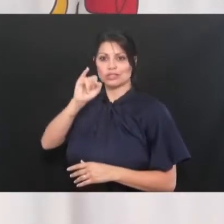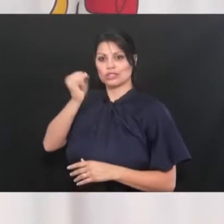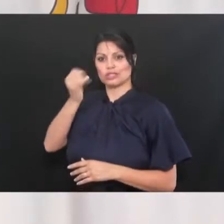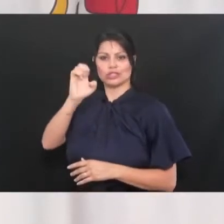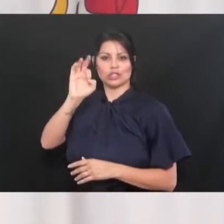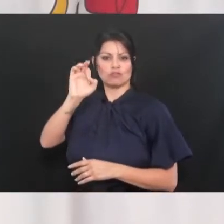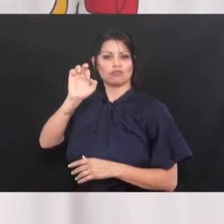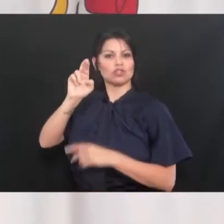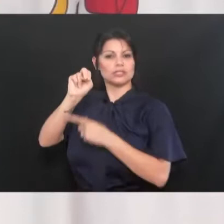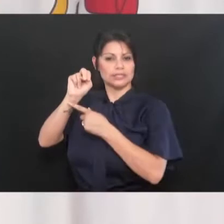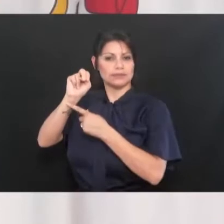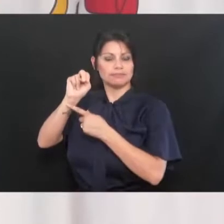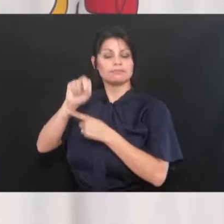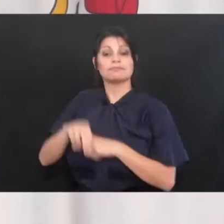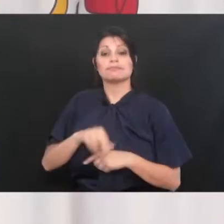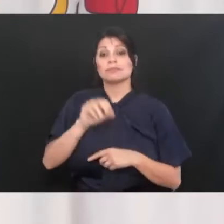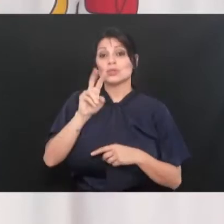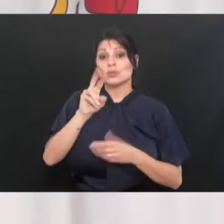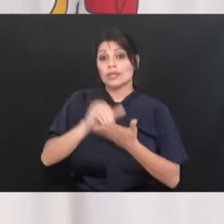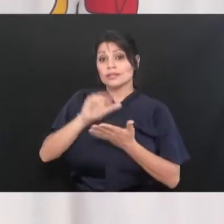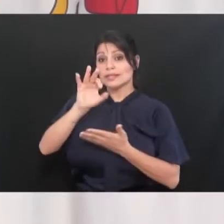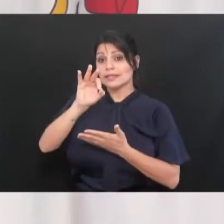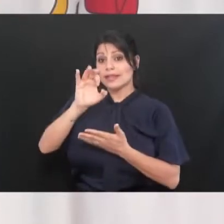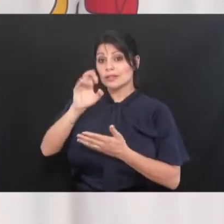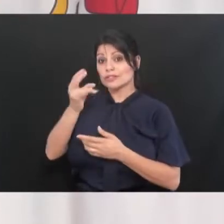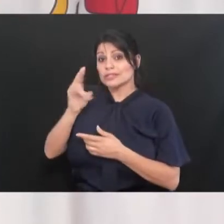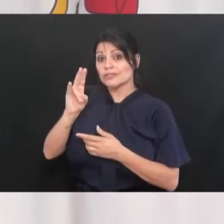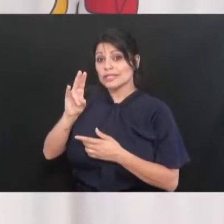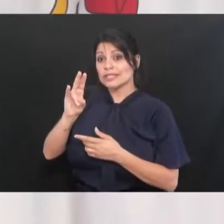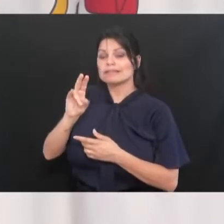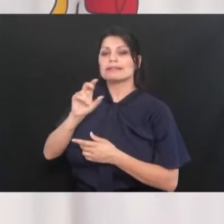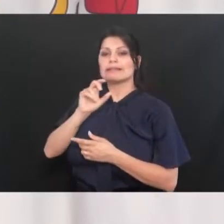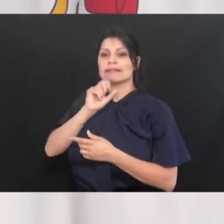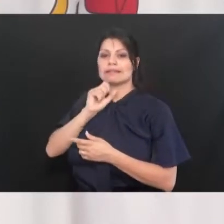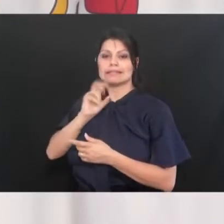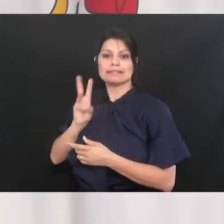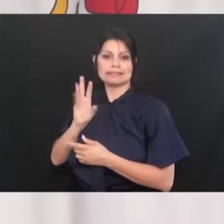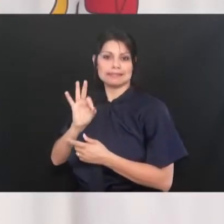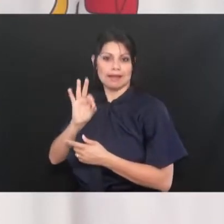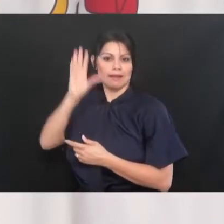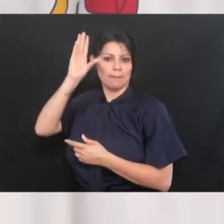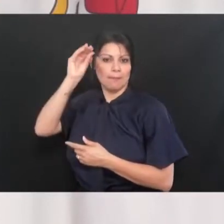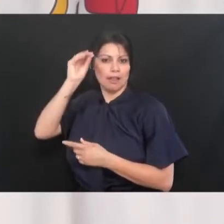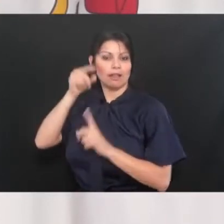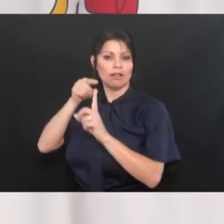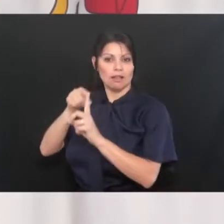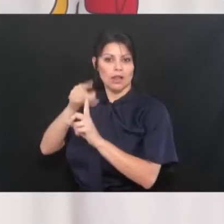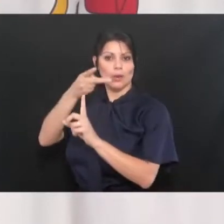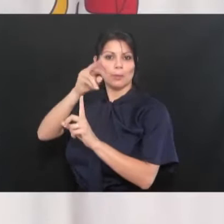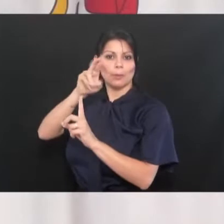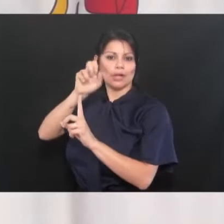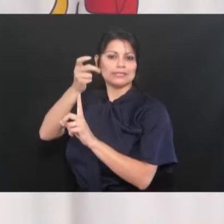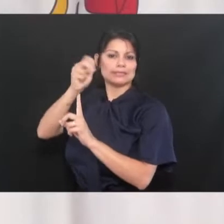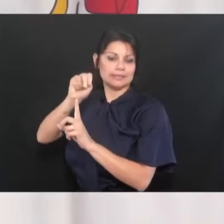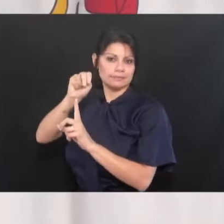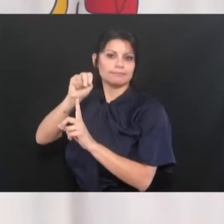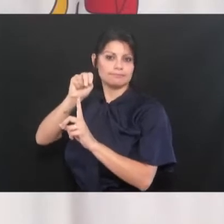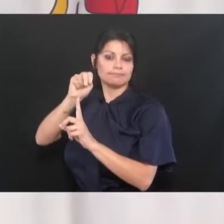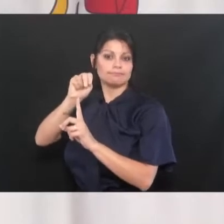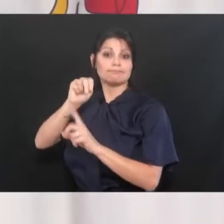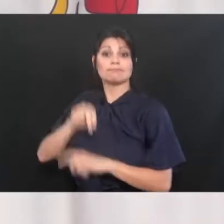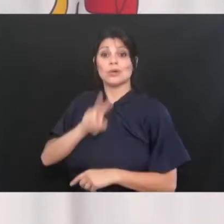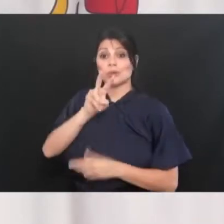Our 2,917th death is a 69-year-old male from Preston County.